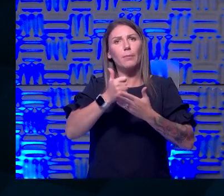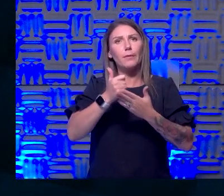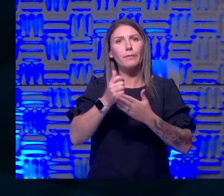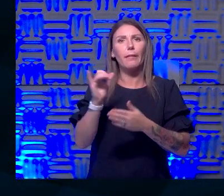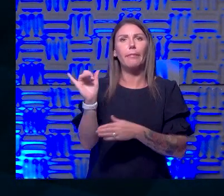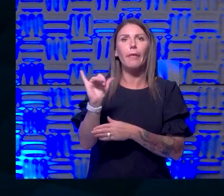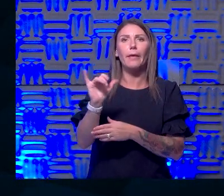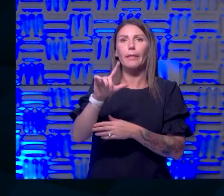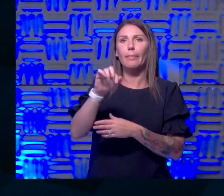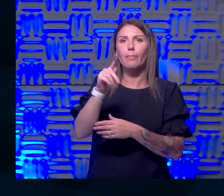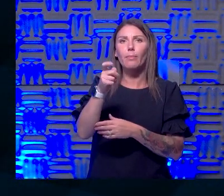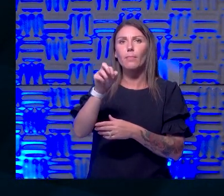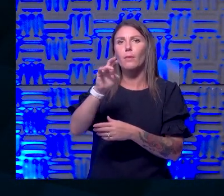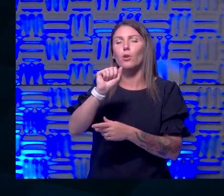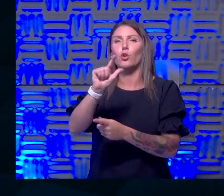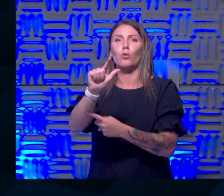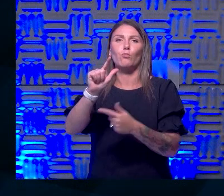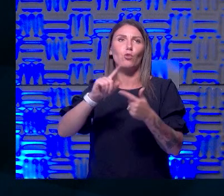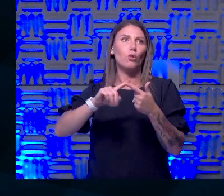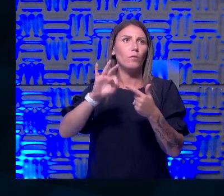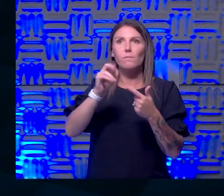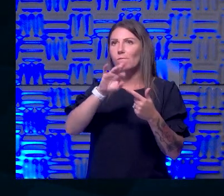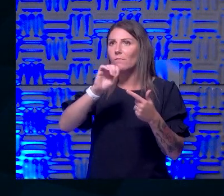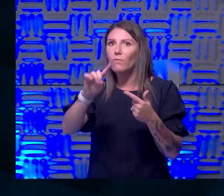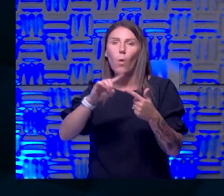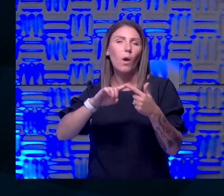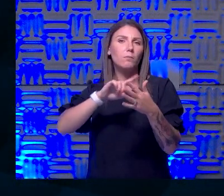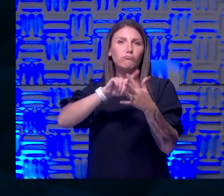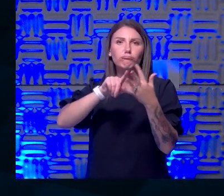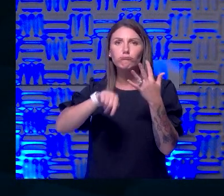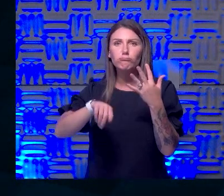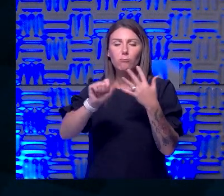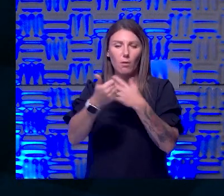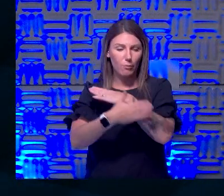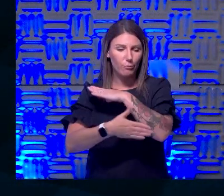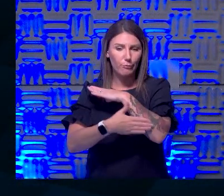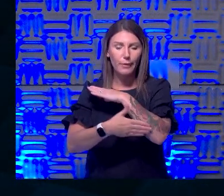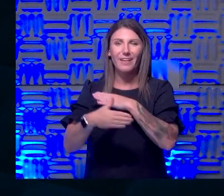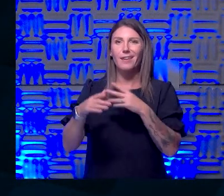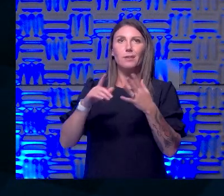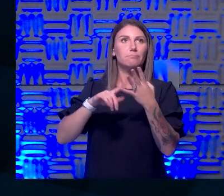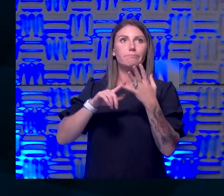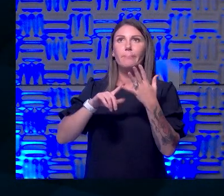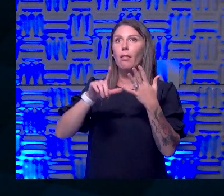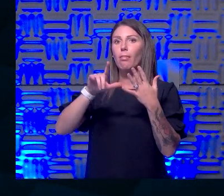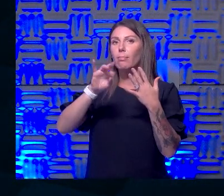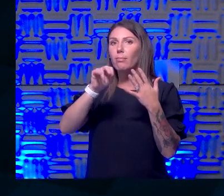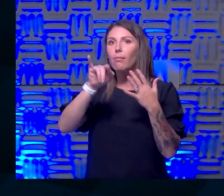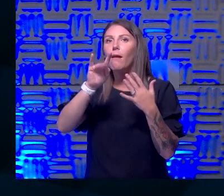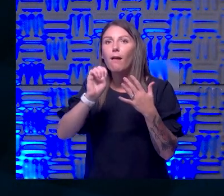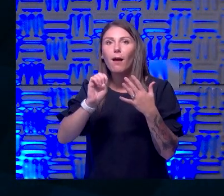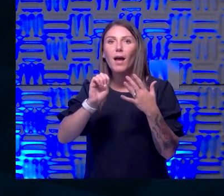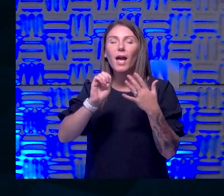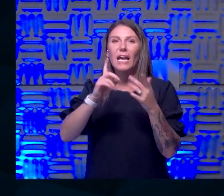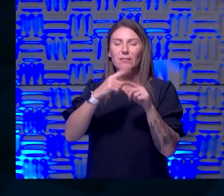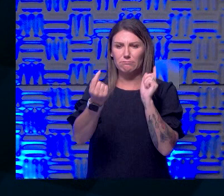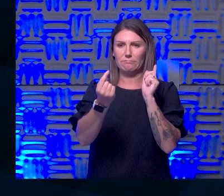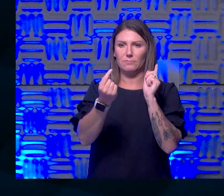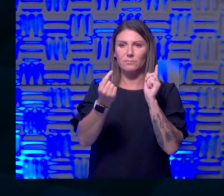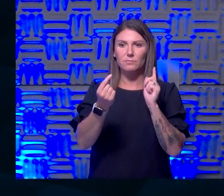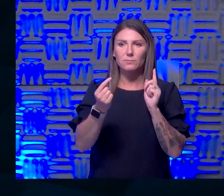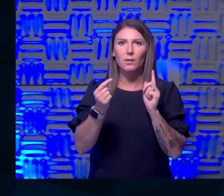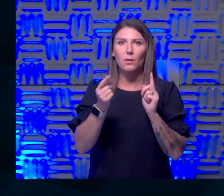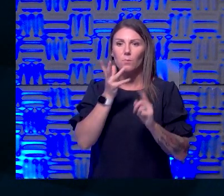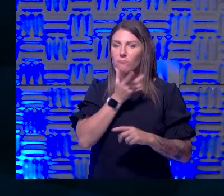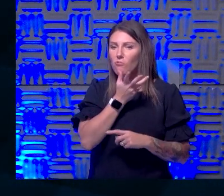Kansas, Seward County, Ford County, Finney County, and to a degree Lyon County that have this mismatch that are indeed